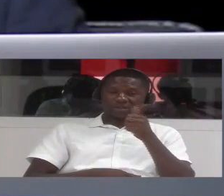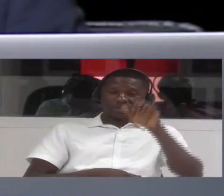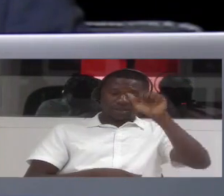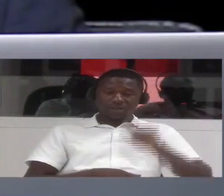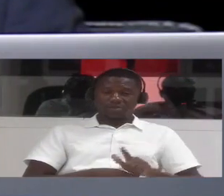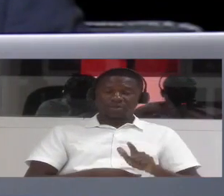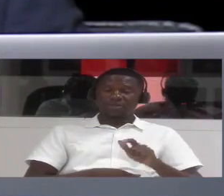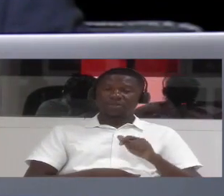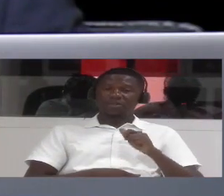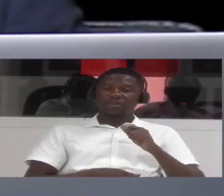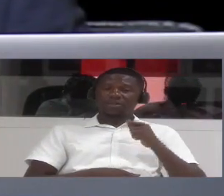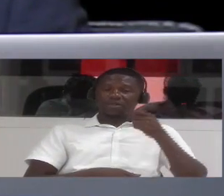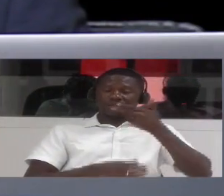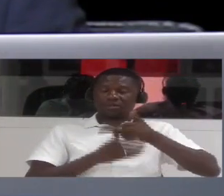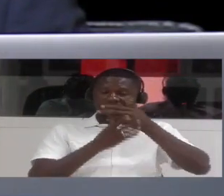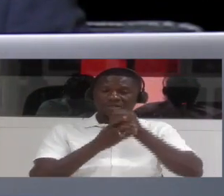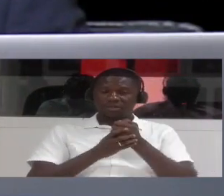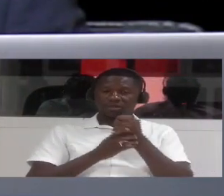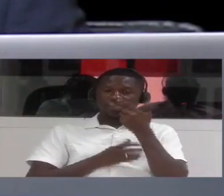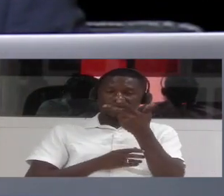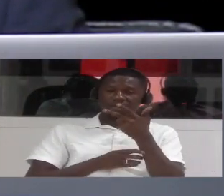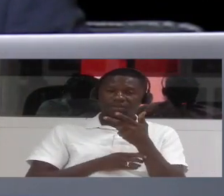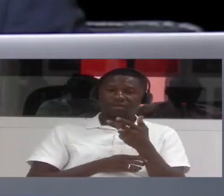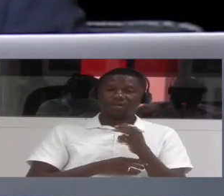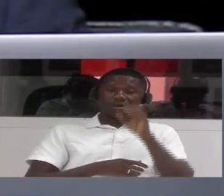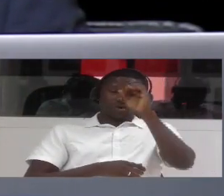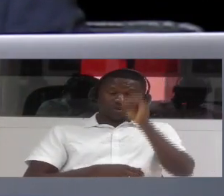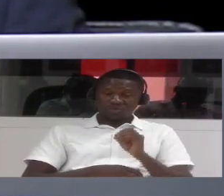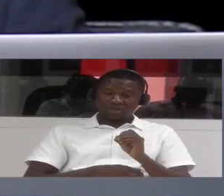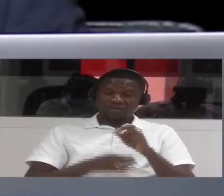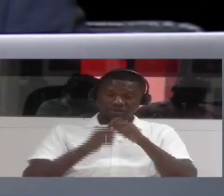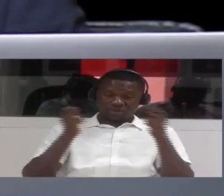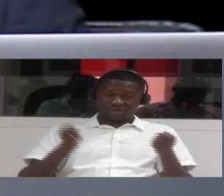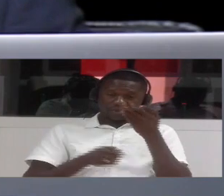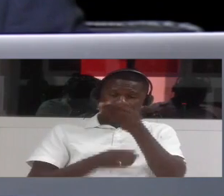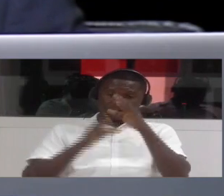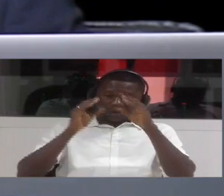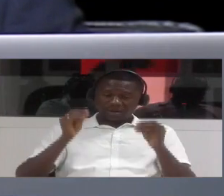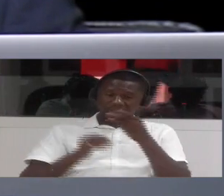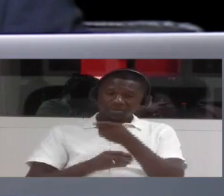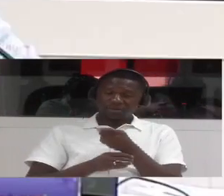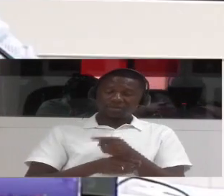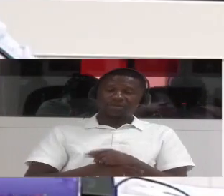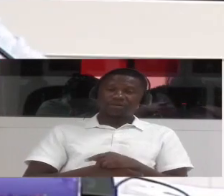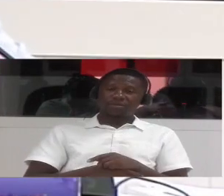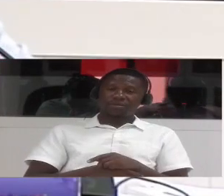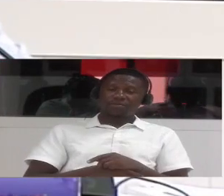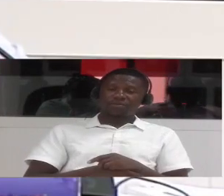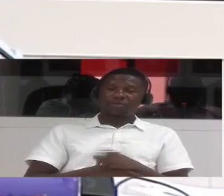1998, Daily Observer. This was a raid at the Daily Observer, right? Yes. And what happened there? Well,